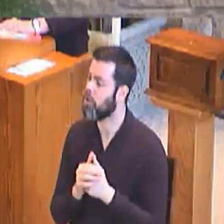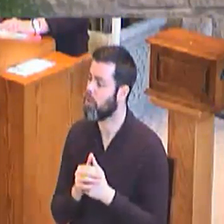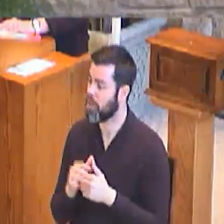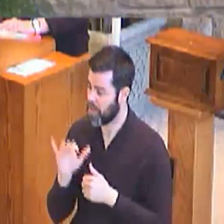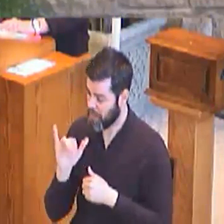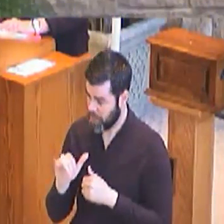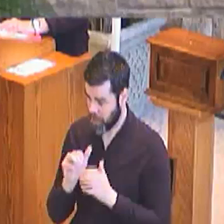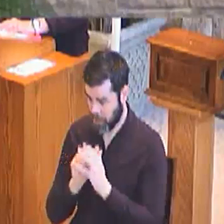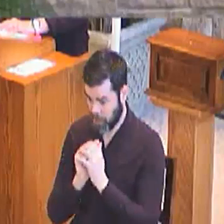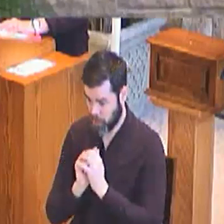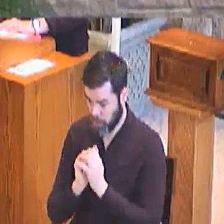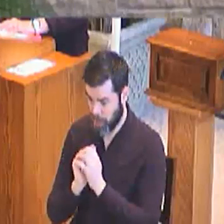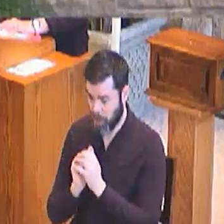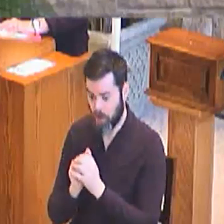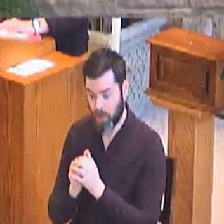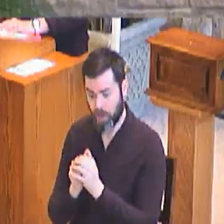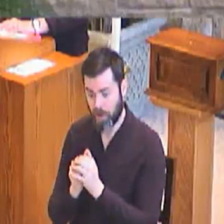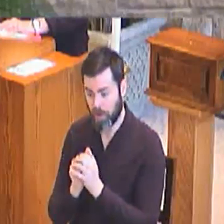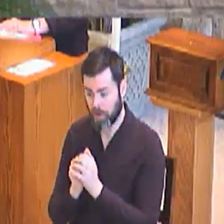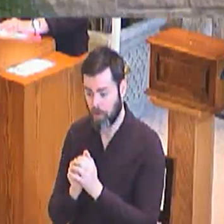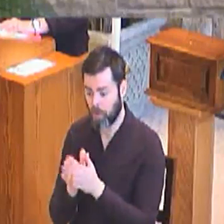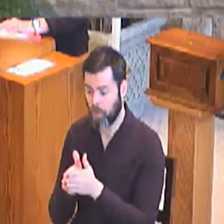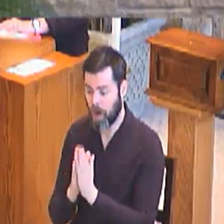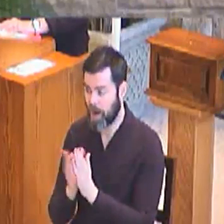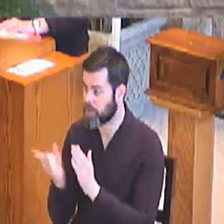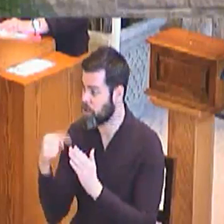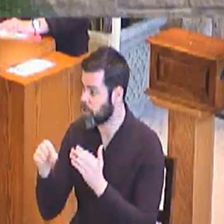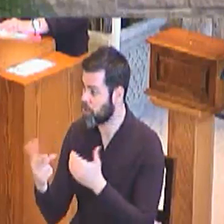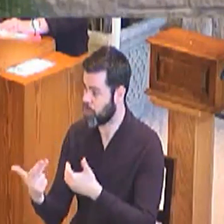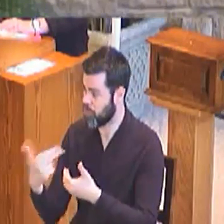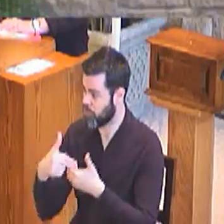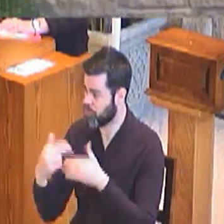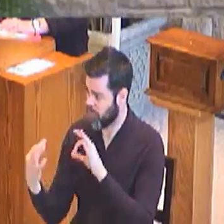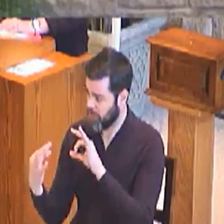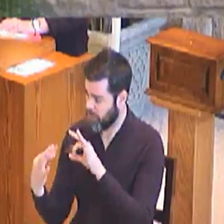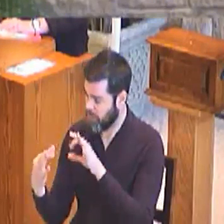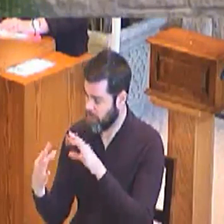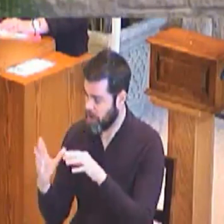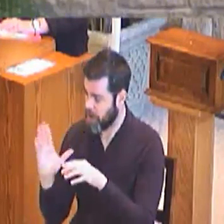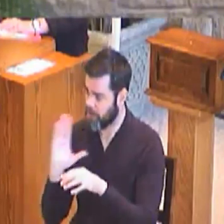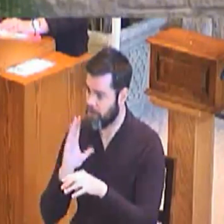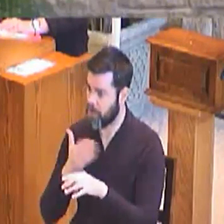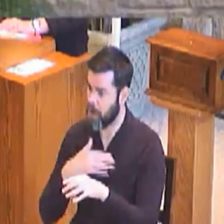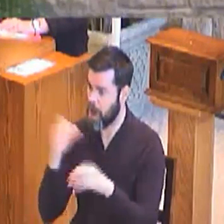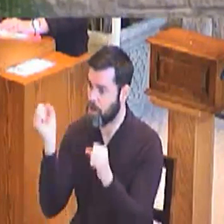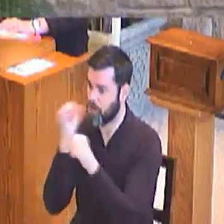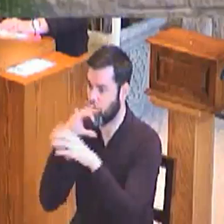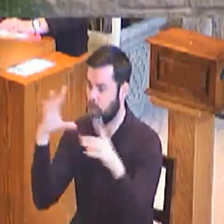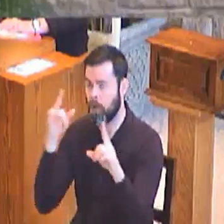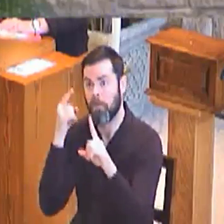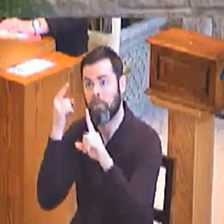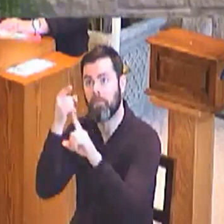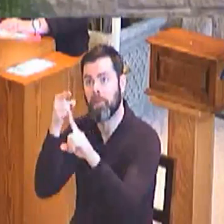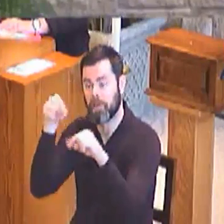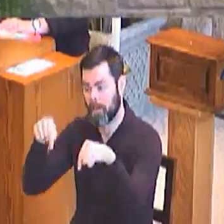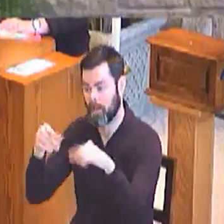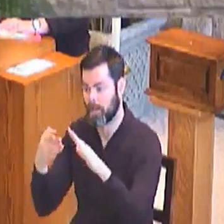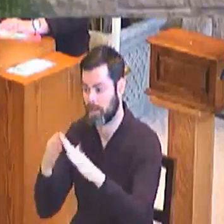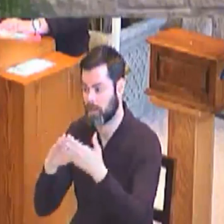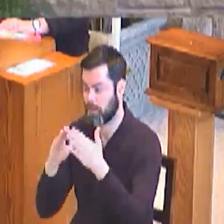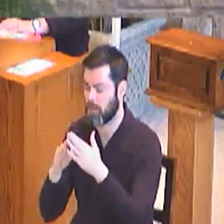now invite you to participate by providing your input for the vision we want to hold for this spiritual community for the